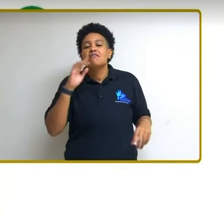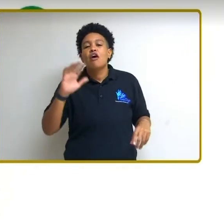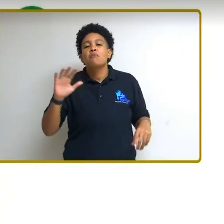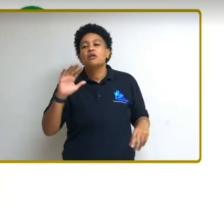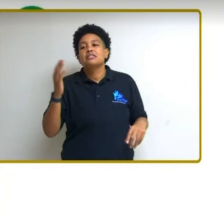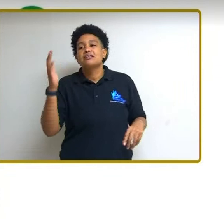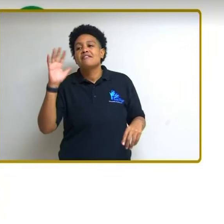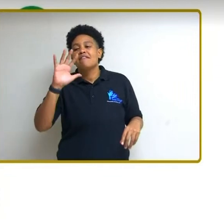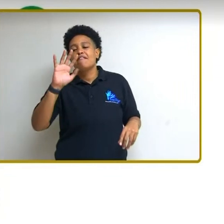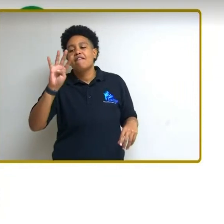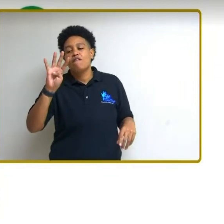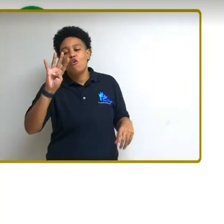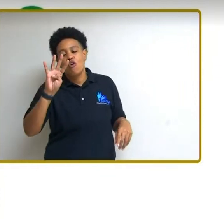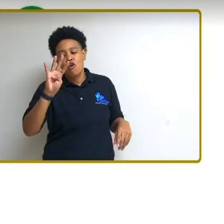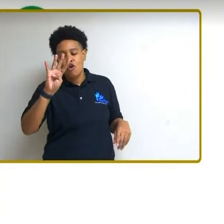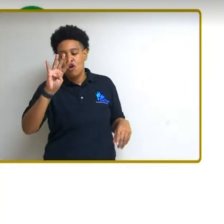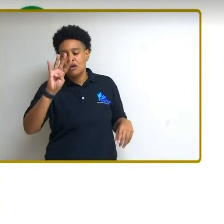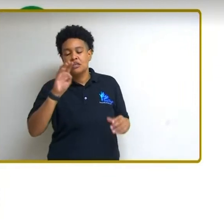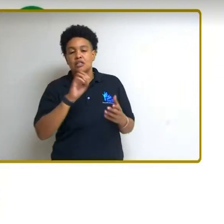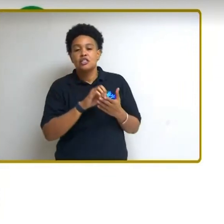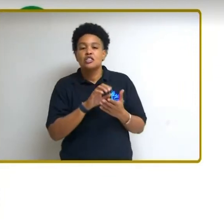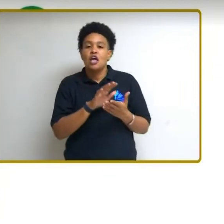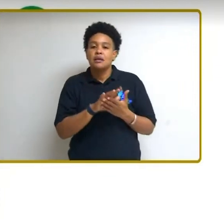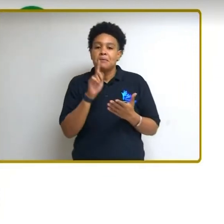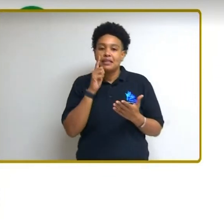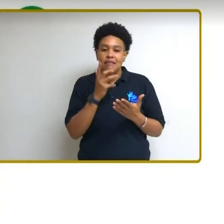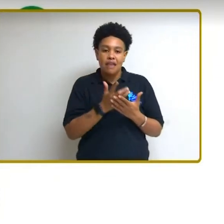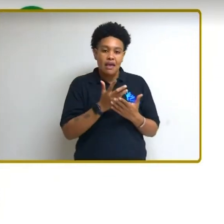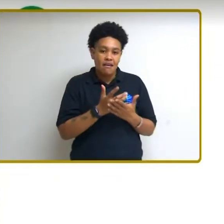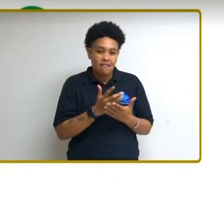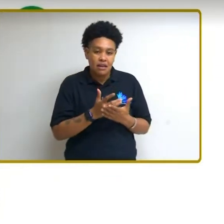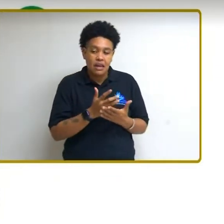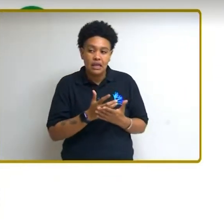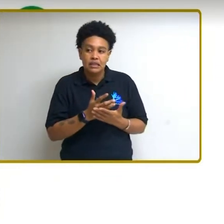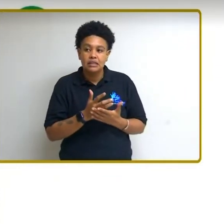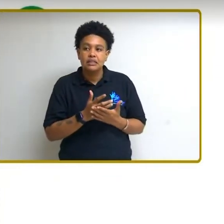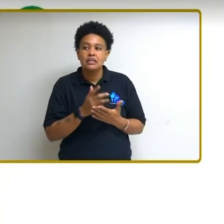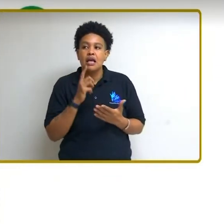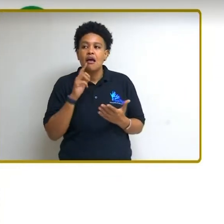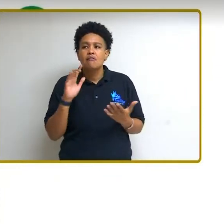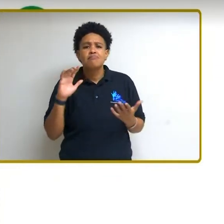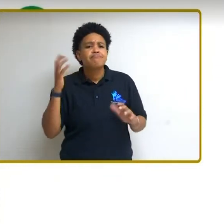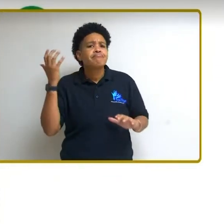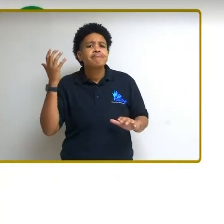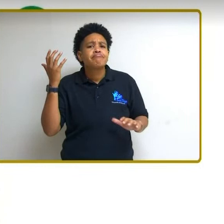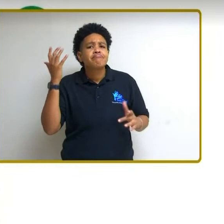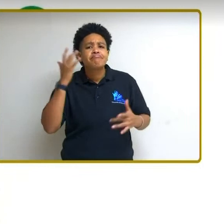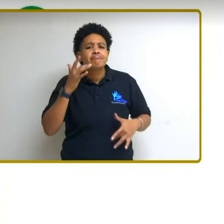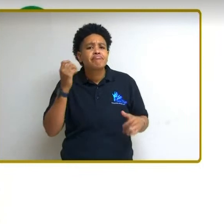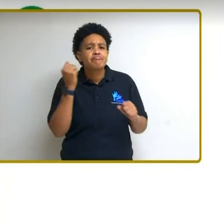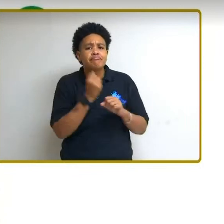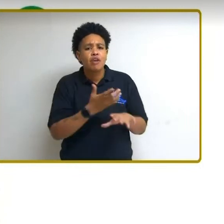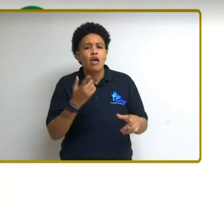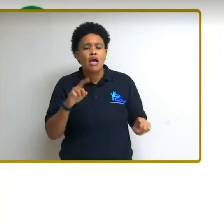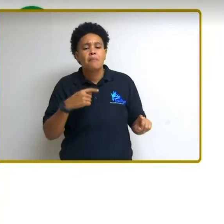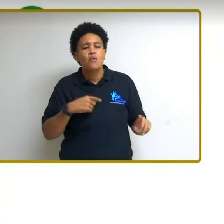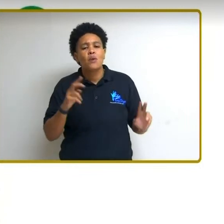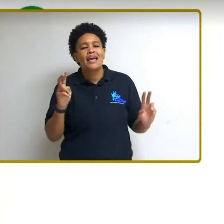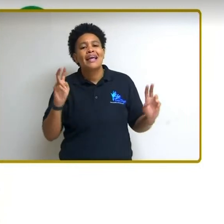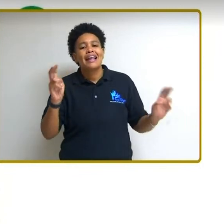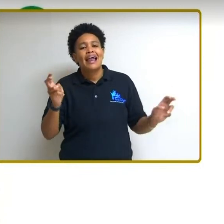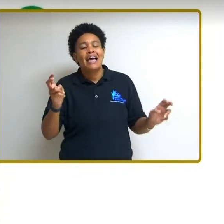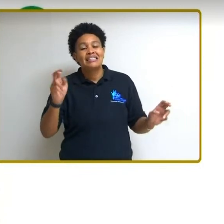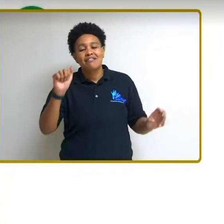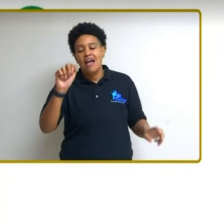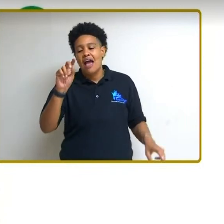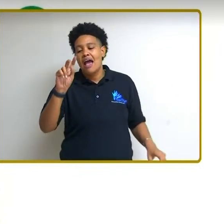approximately 54 documented evidence of adverse events. Now, we classify and